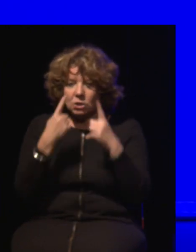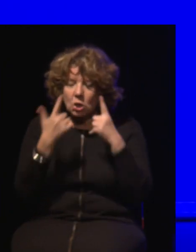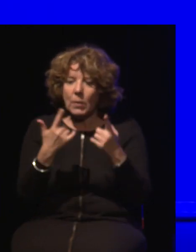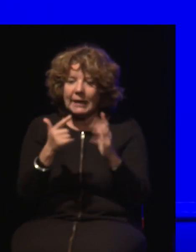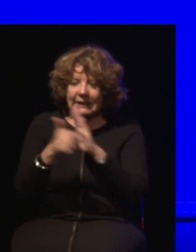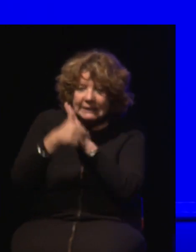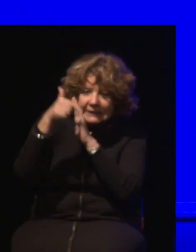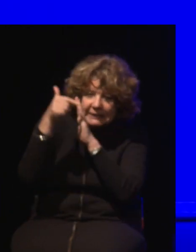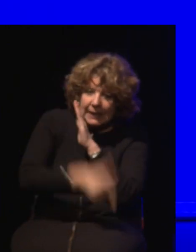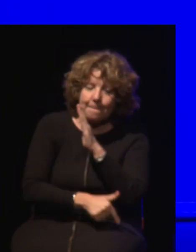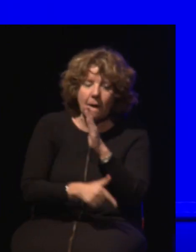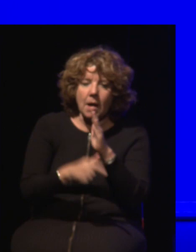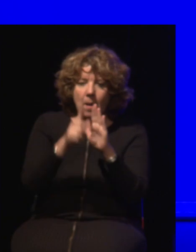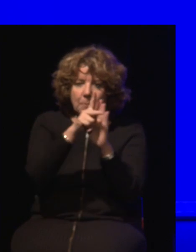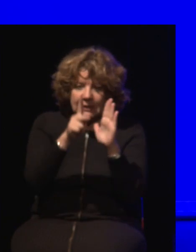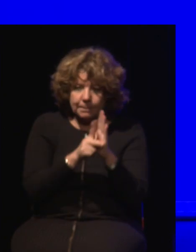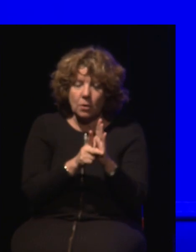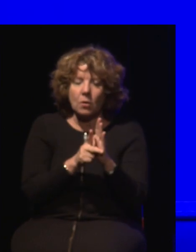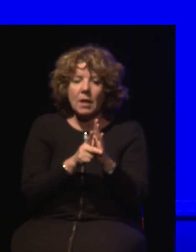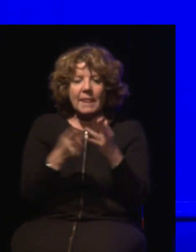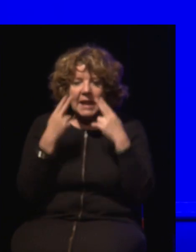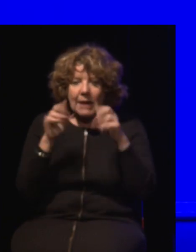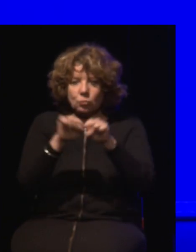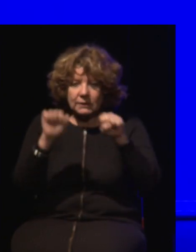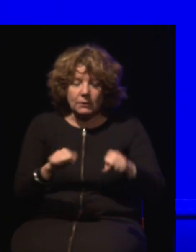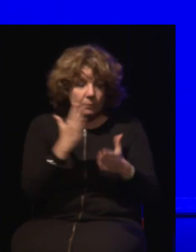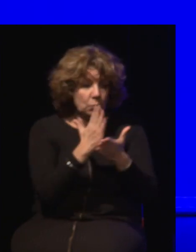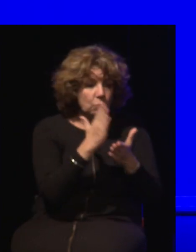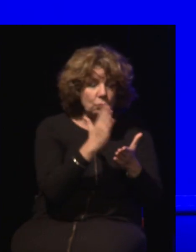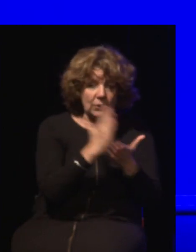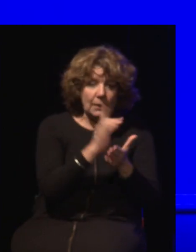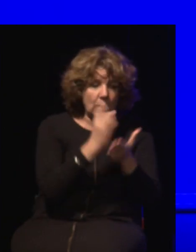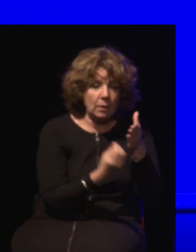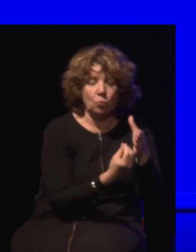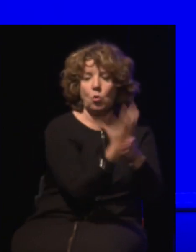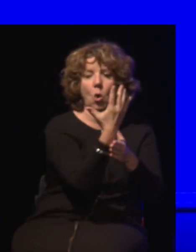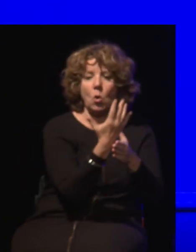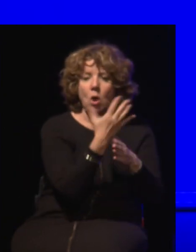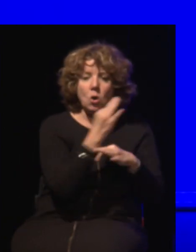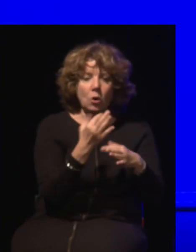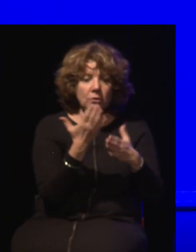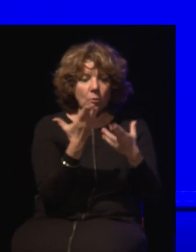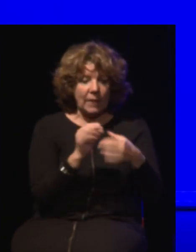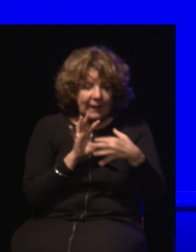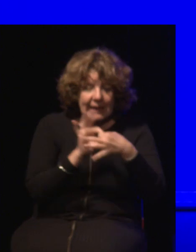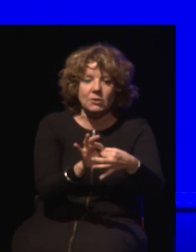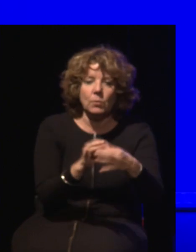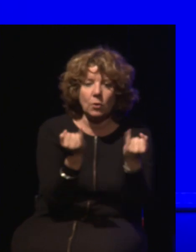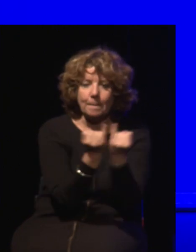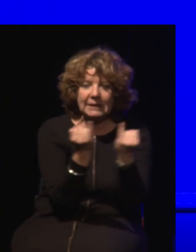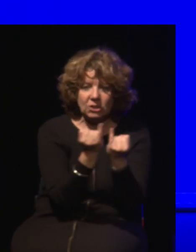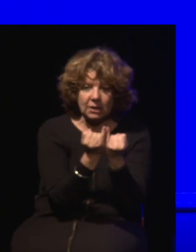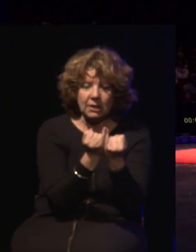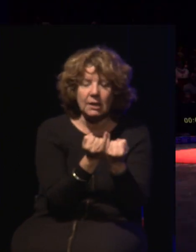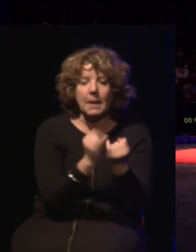deeper principle, that natural systems thrive not by engagement with competition, as we often